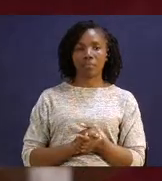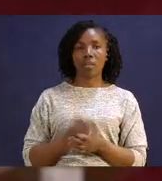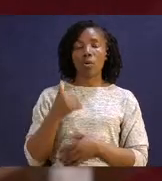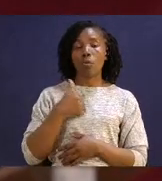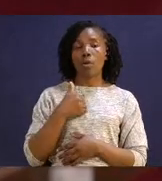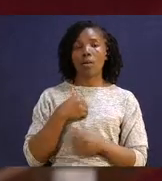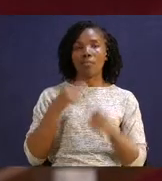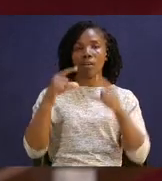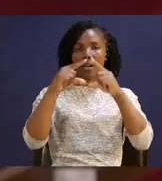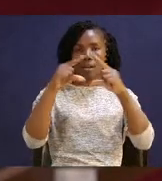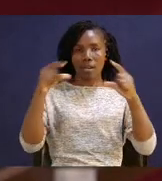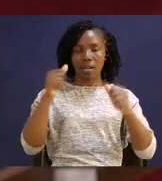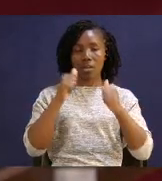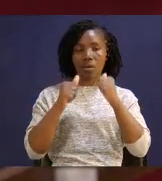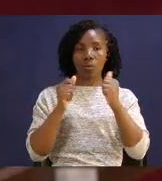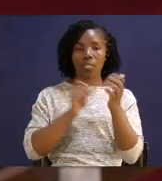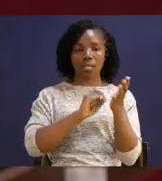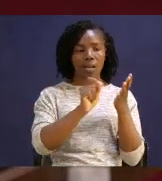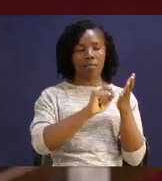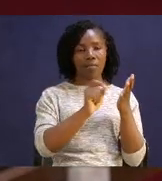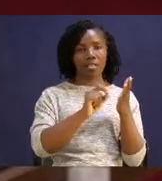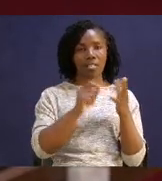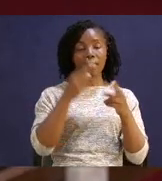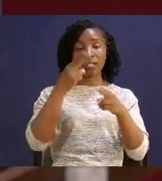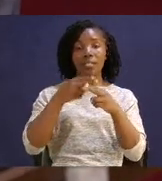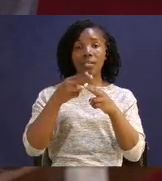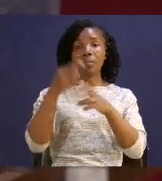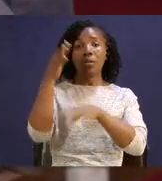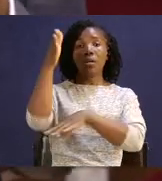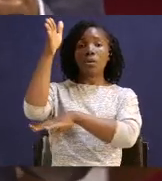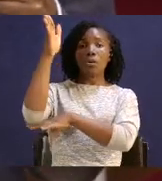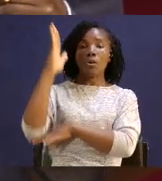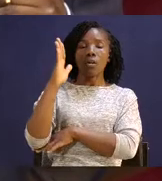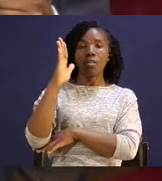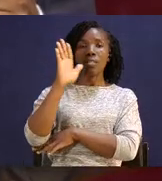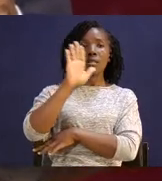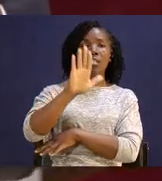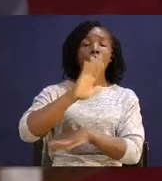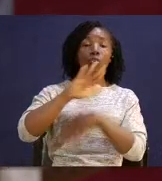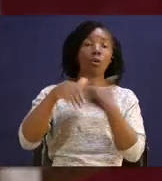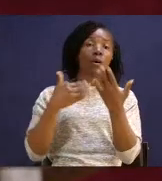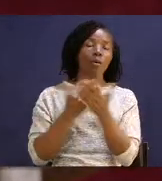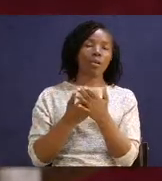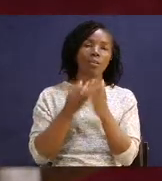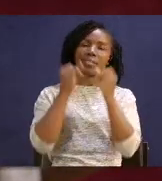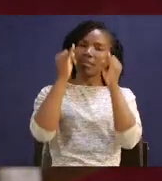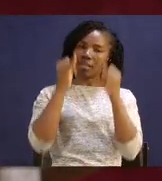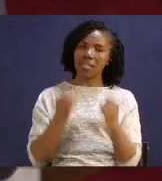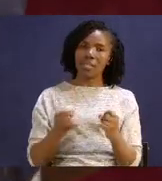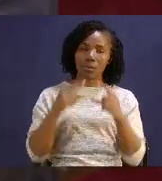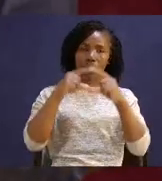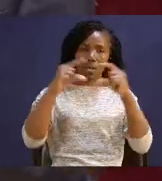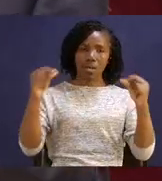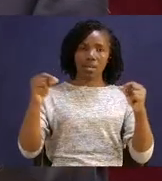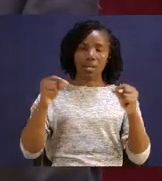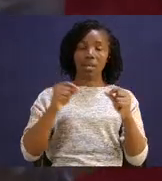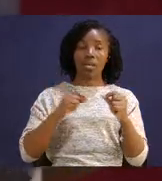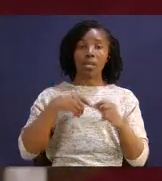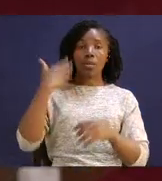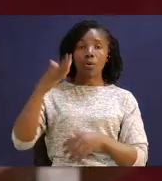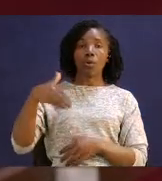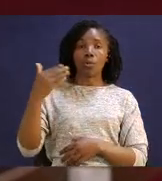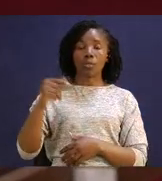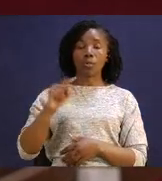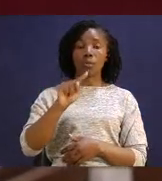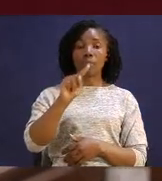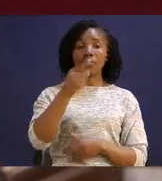There's a card that I have put together. It's called God is Your All. This is a very new card, and you're usually the first